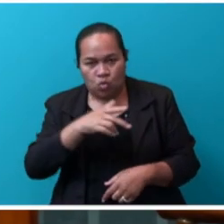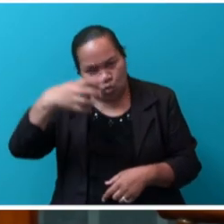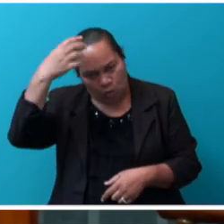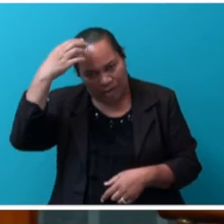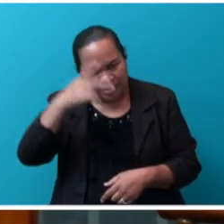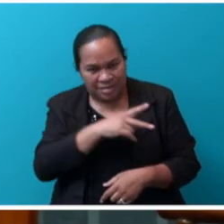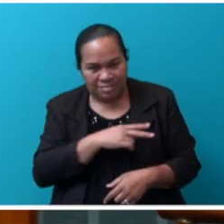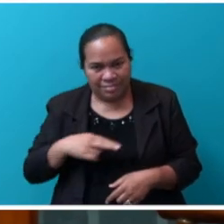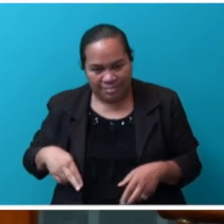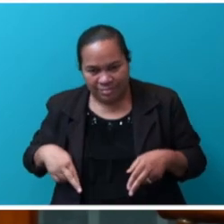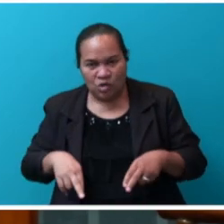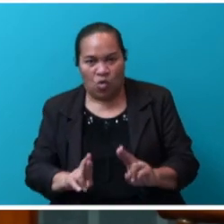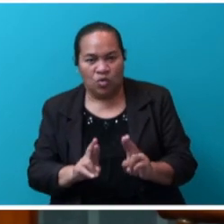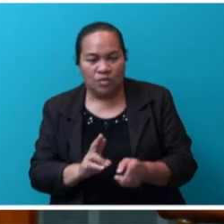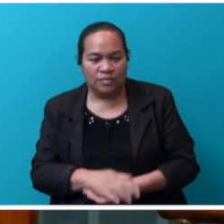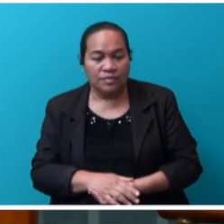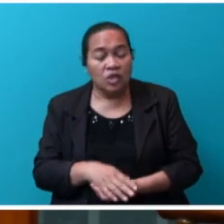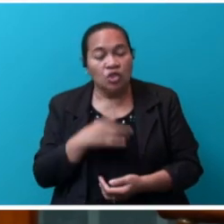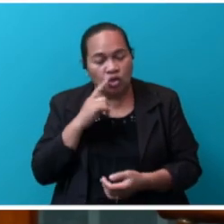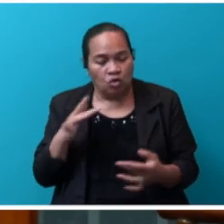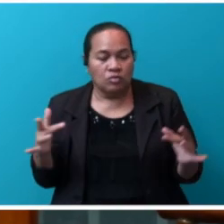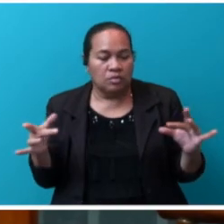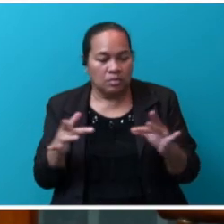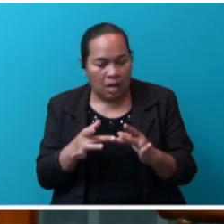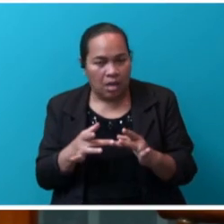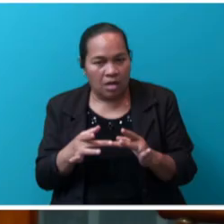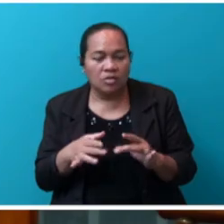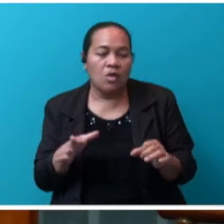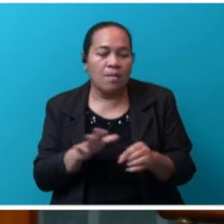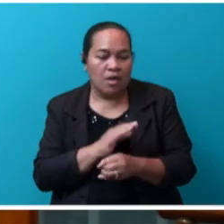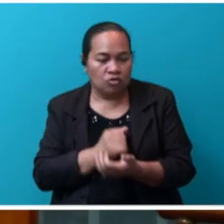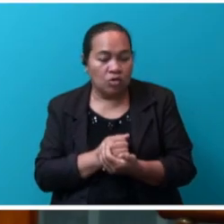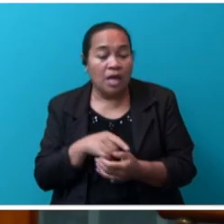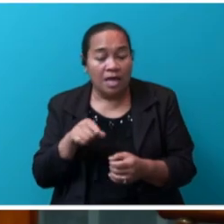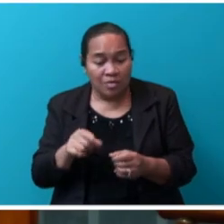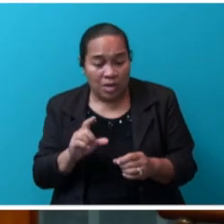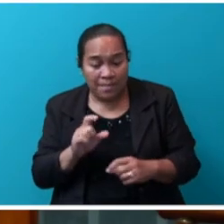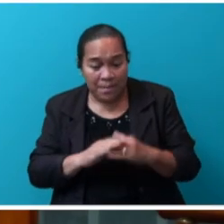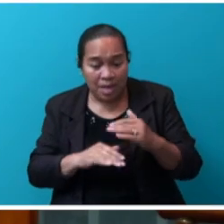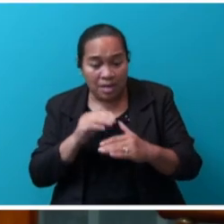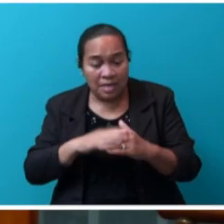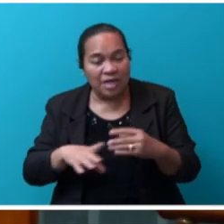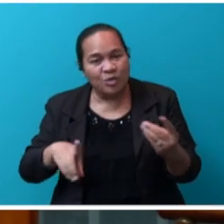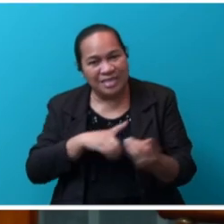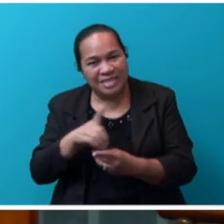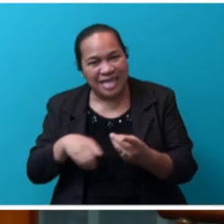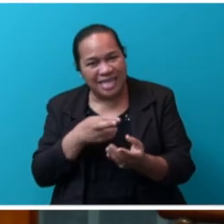will improve domestic connectivity and will be made climate and disaster resilient.